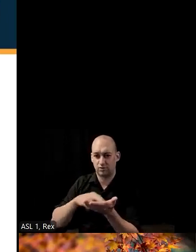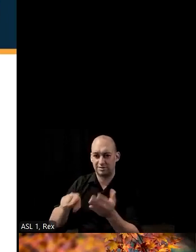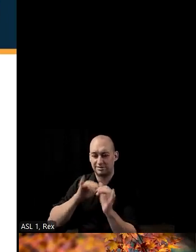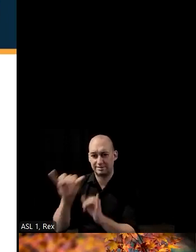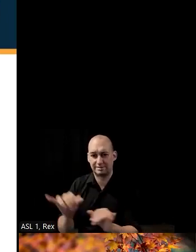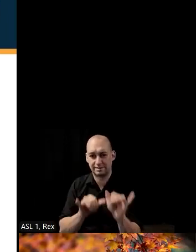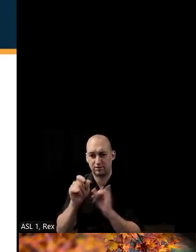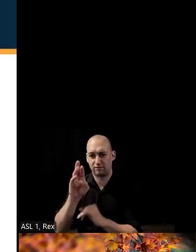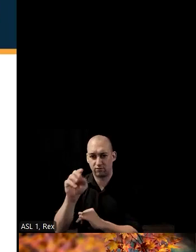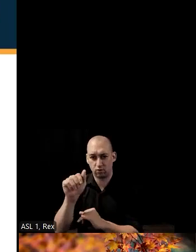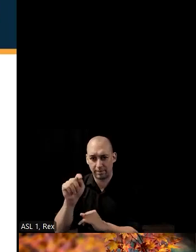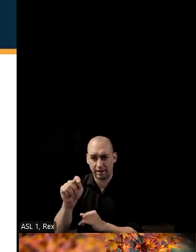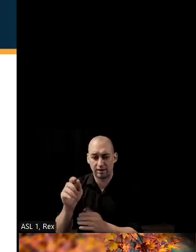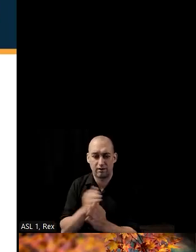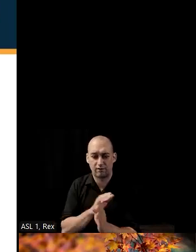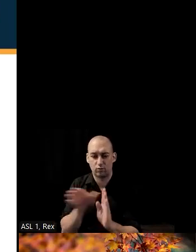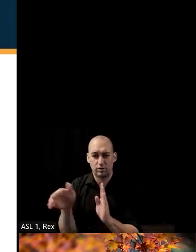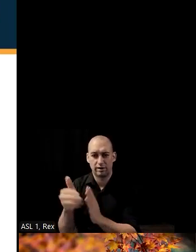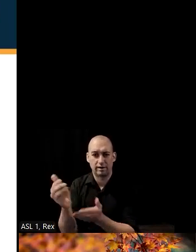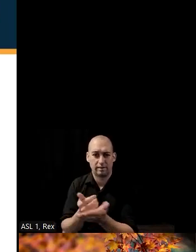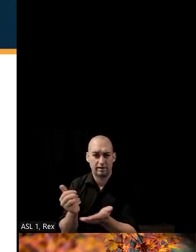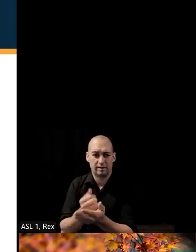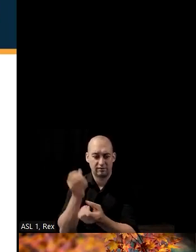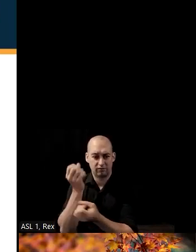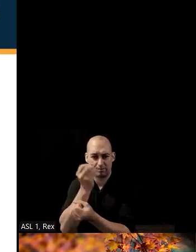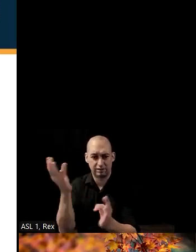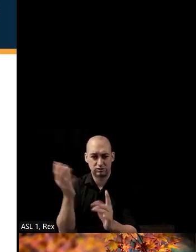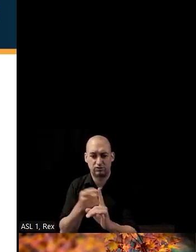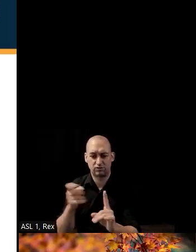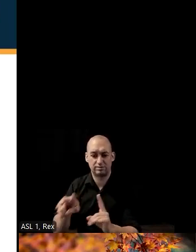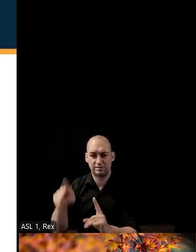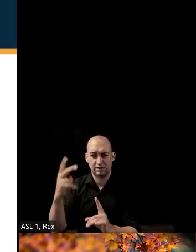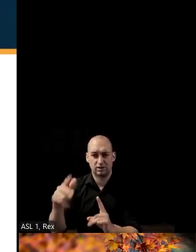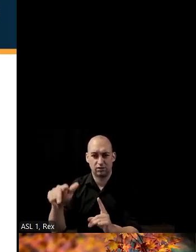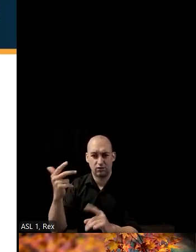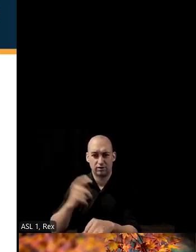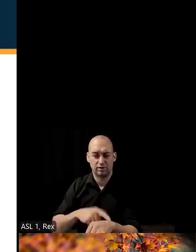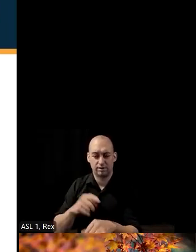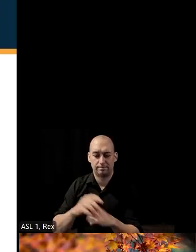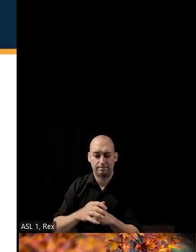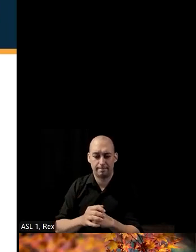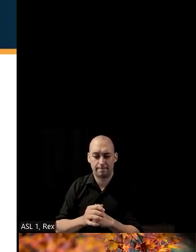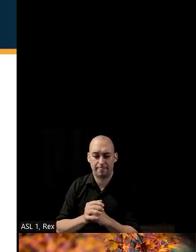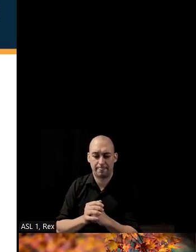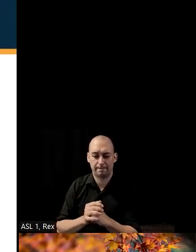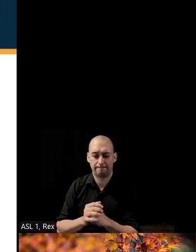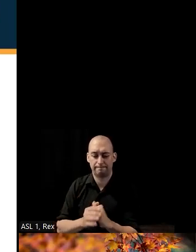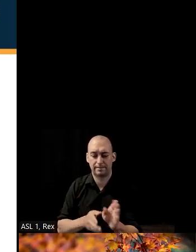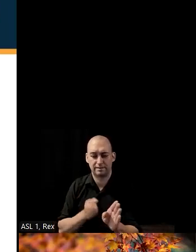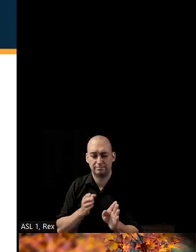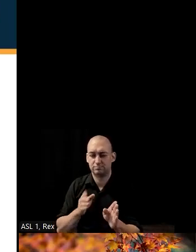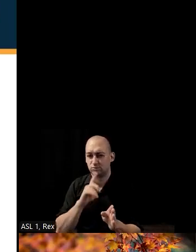and avoiding collecting information from a person, say a second or a third time, definitely streamlining the referral